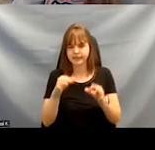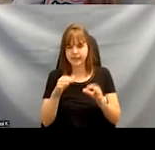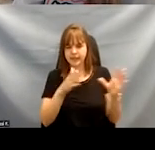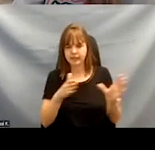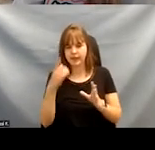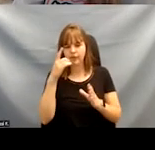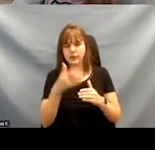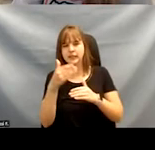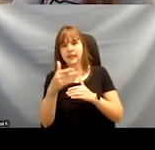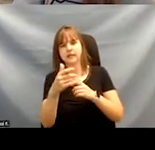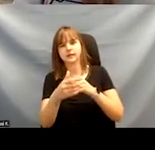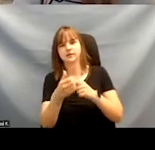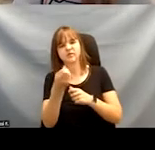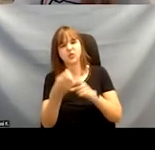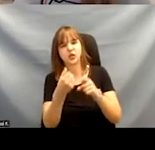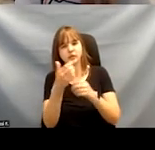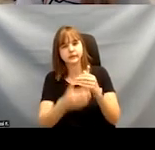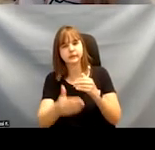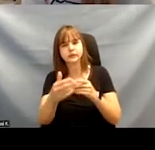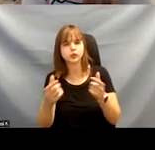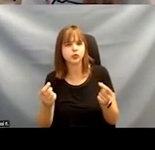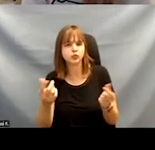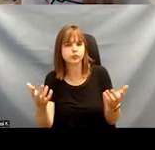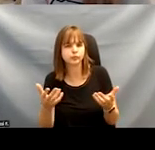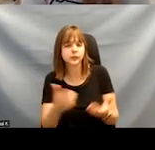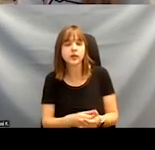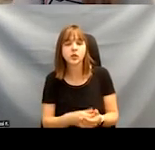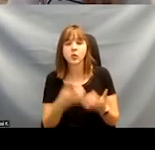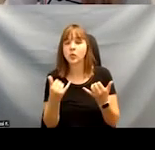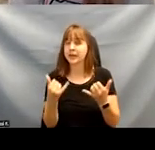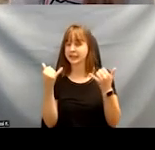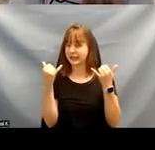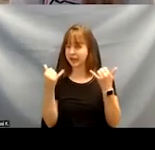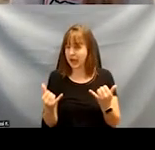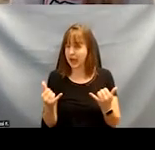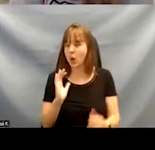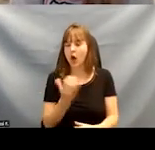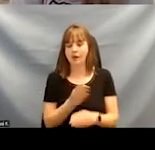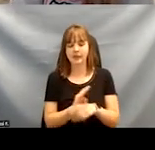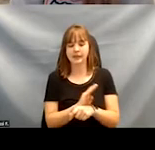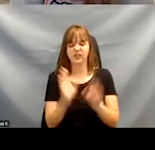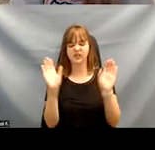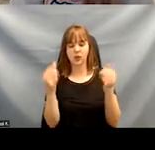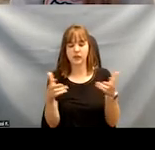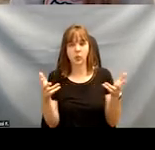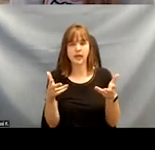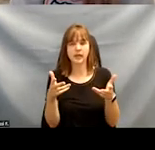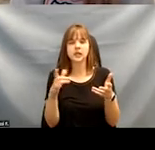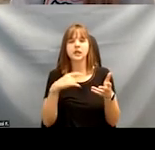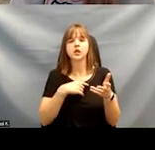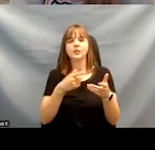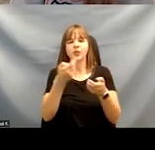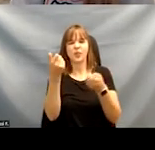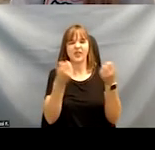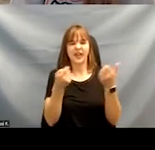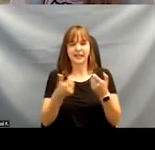we're really focused much more on refining at this point rather than expanding. So we're trying to do the